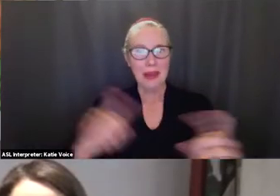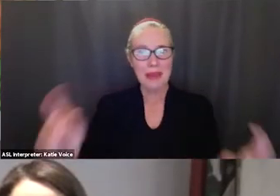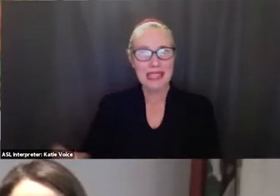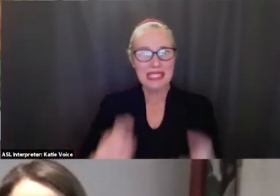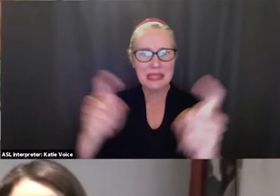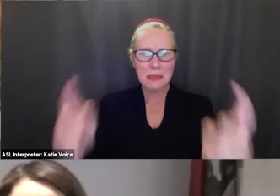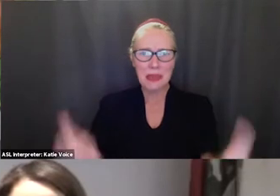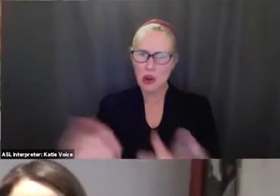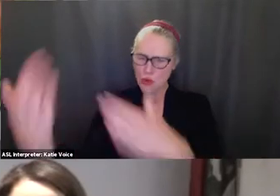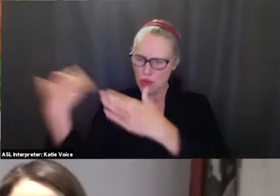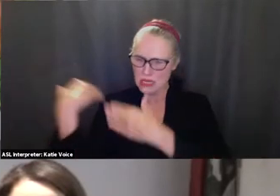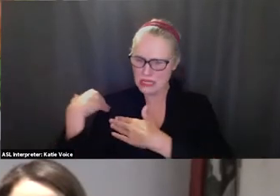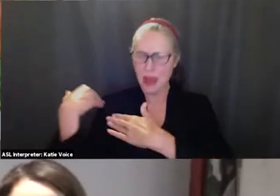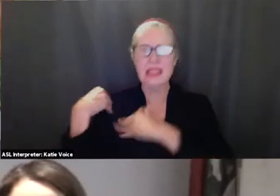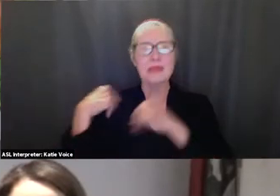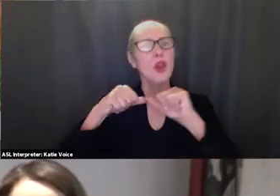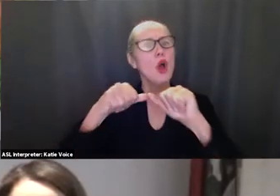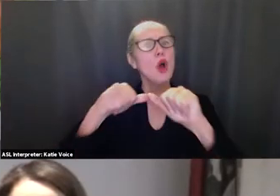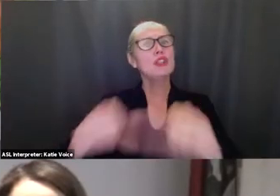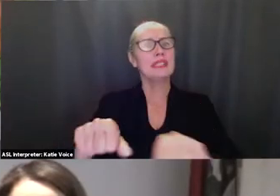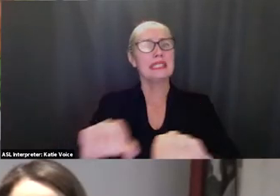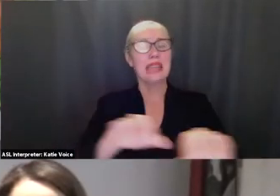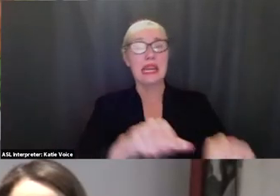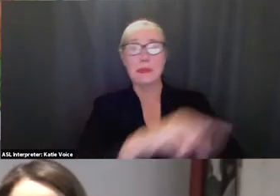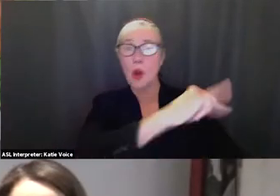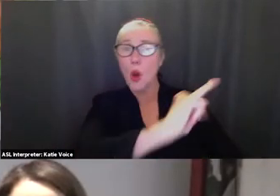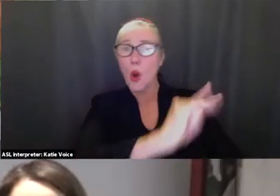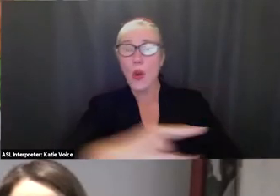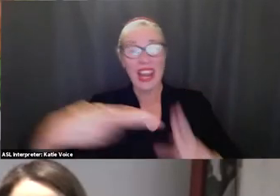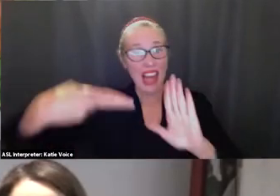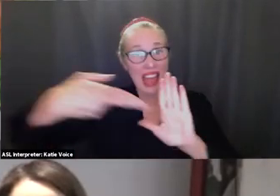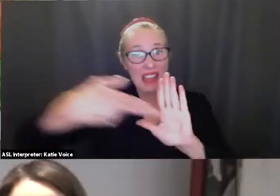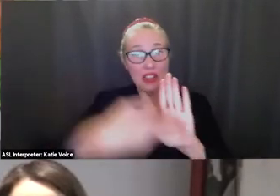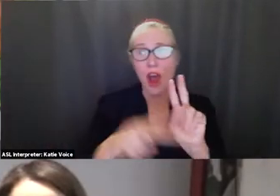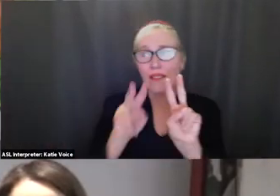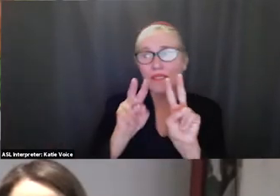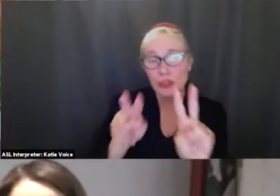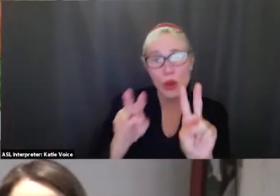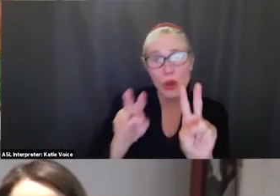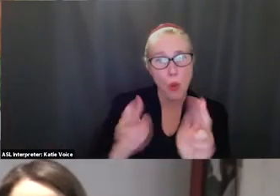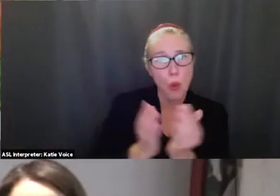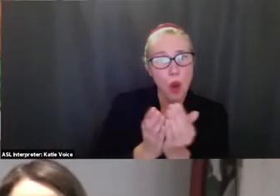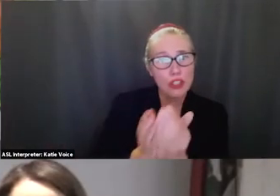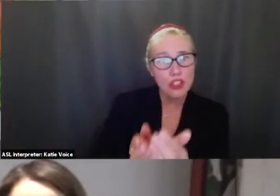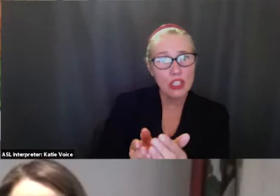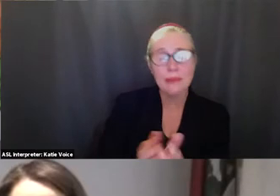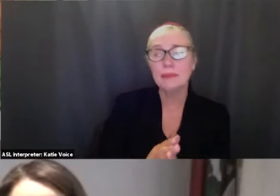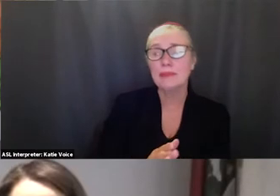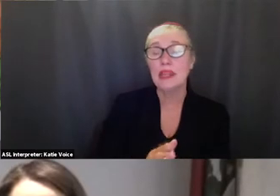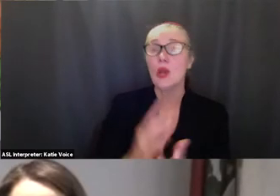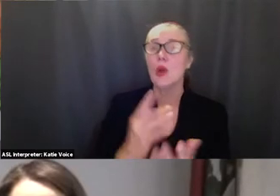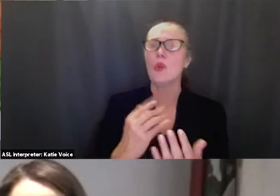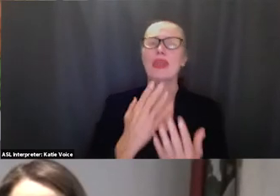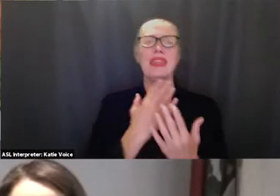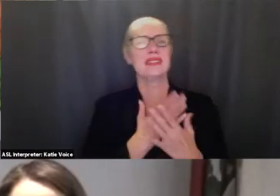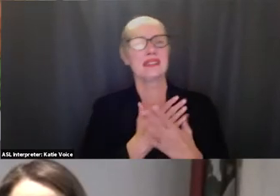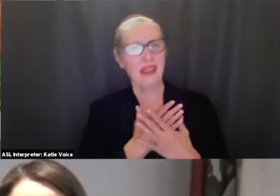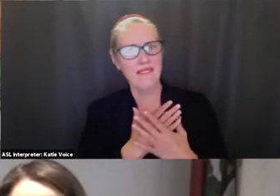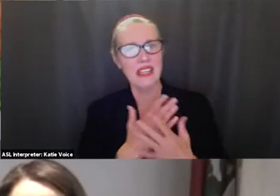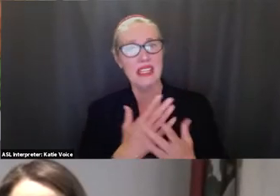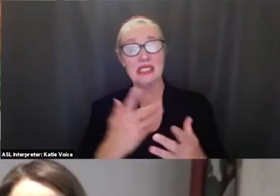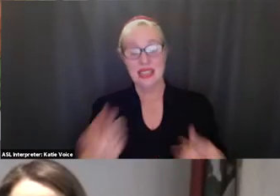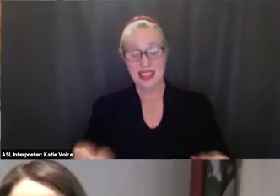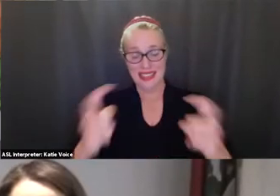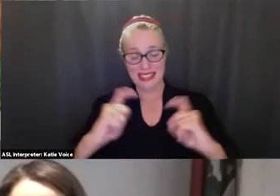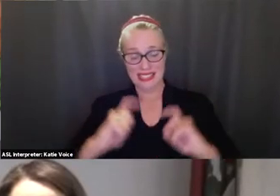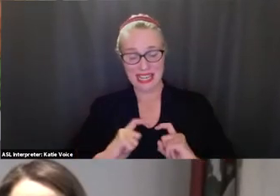responsible and sustainable whale and dolphin watching so with this coveted designation heritage